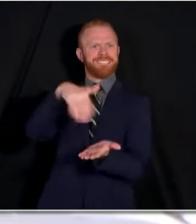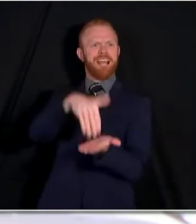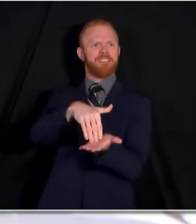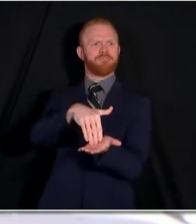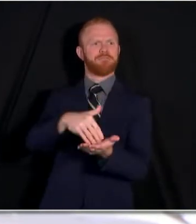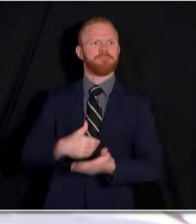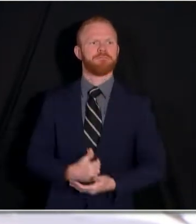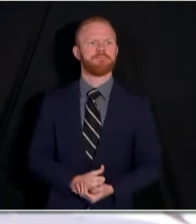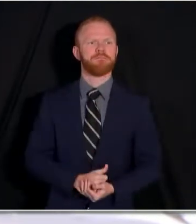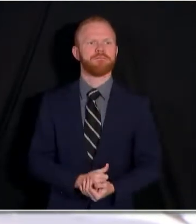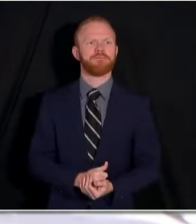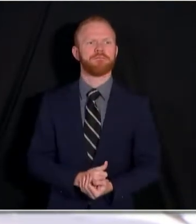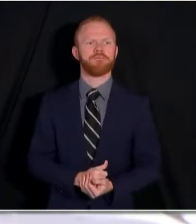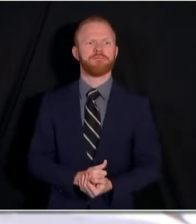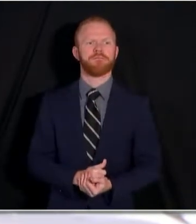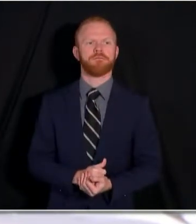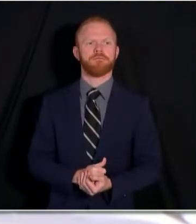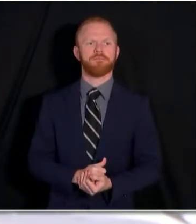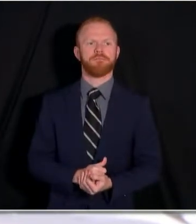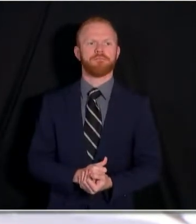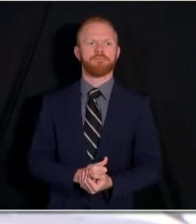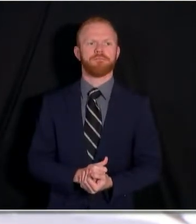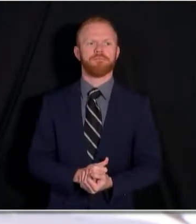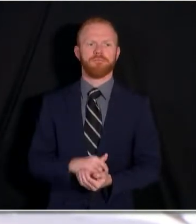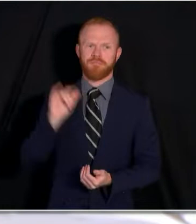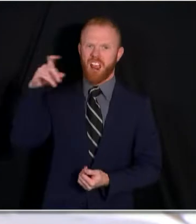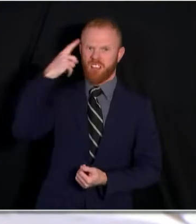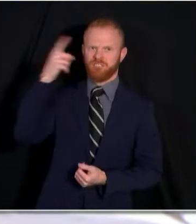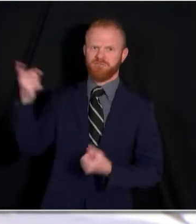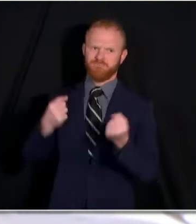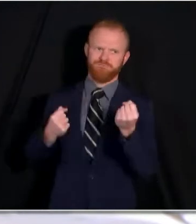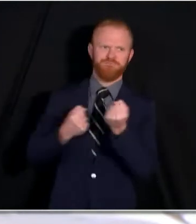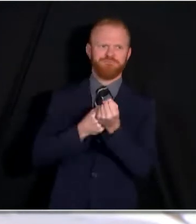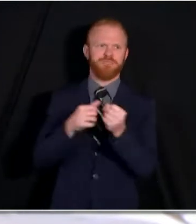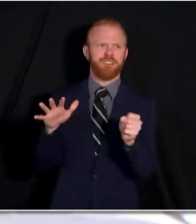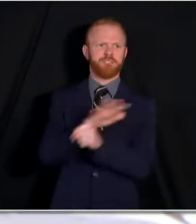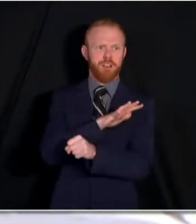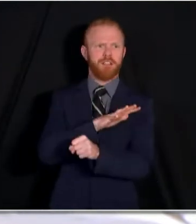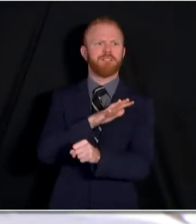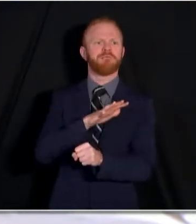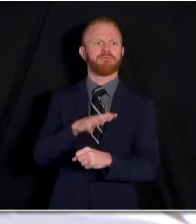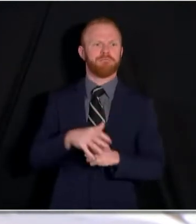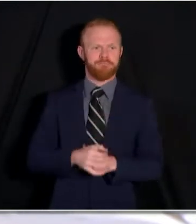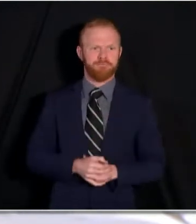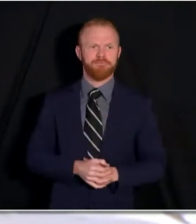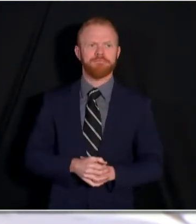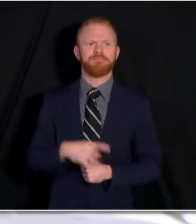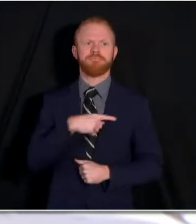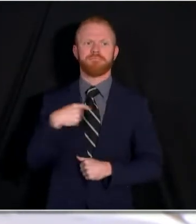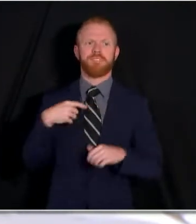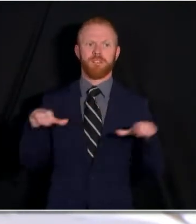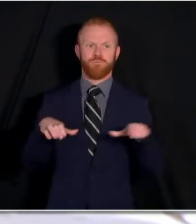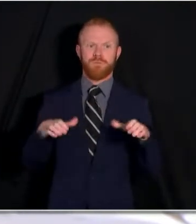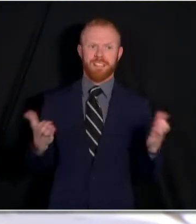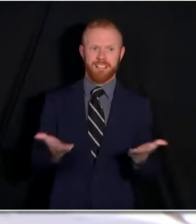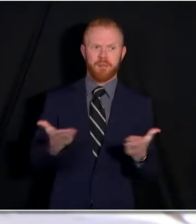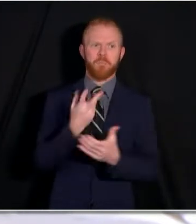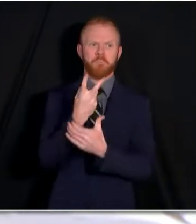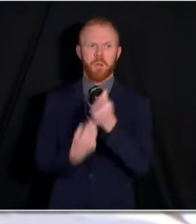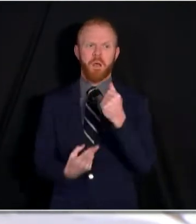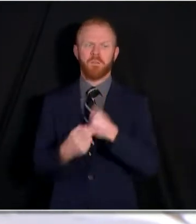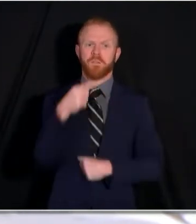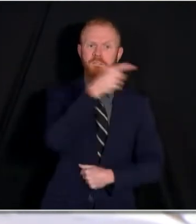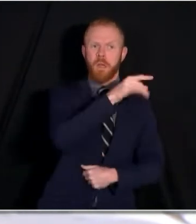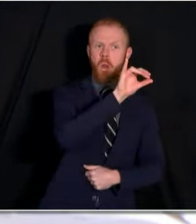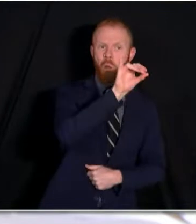federally supported but state managed. We're doing this today in Oakland and here in Los Angeles. And let me just